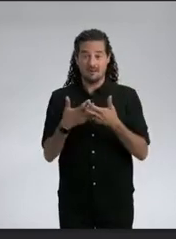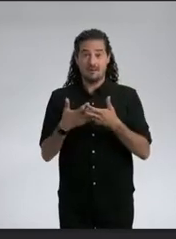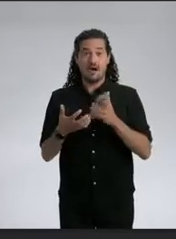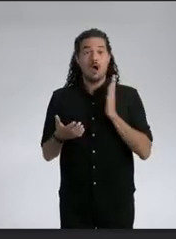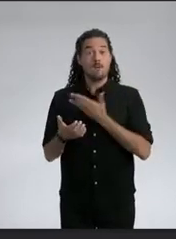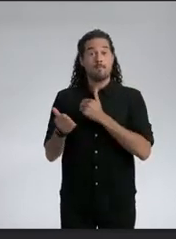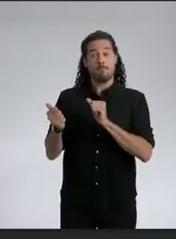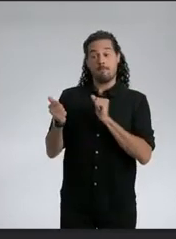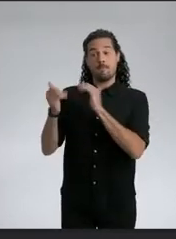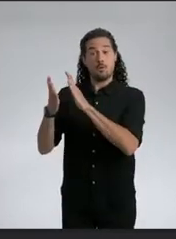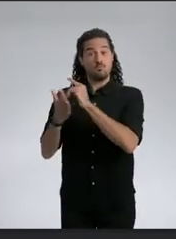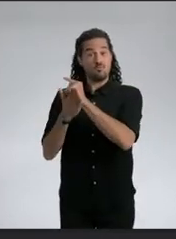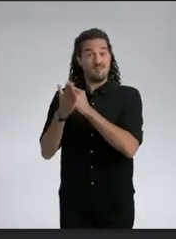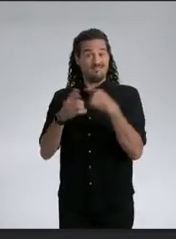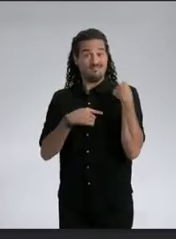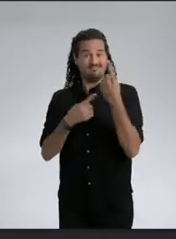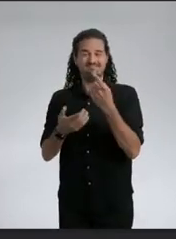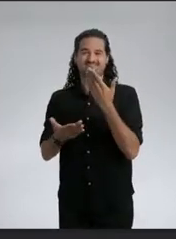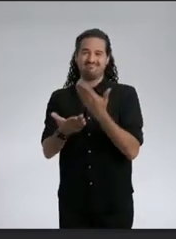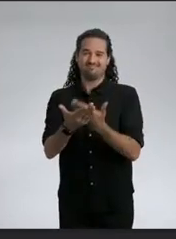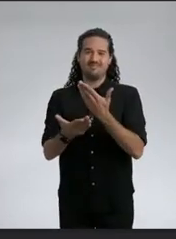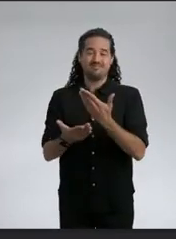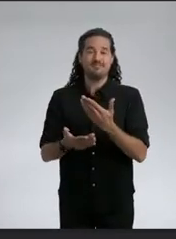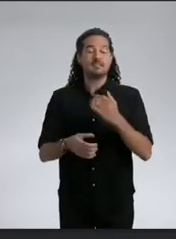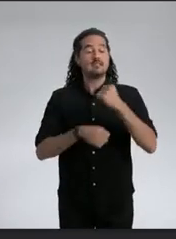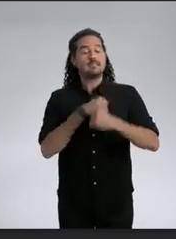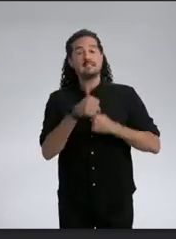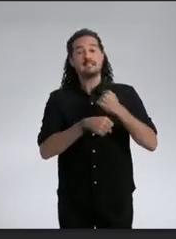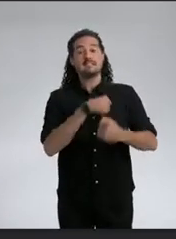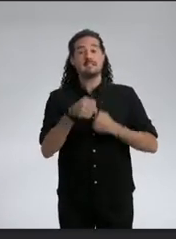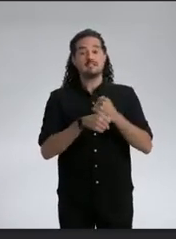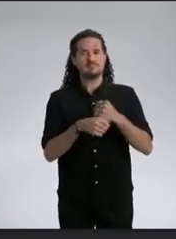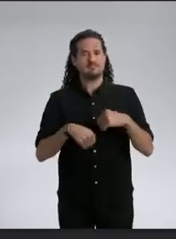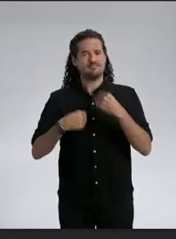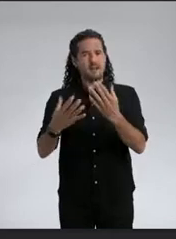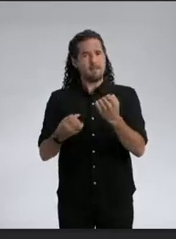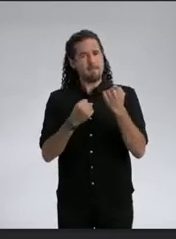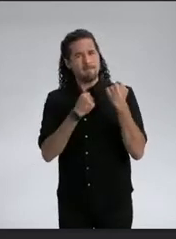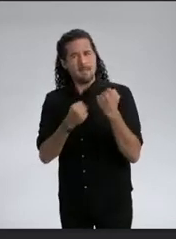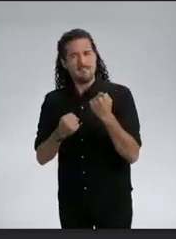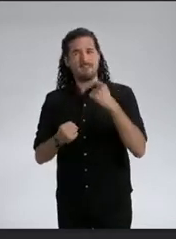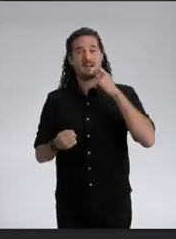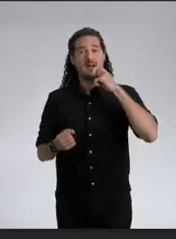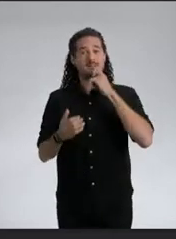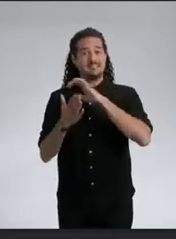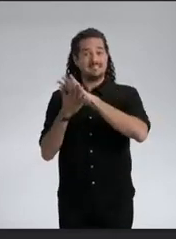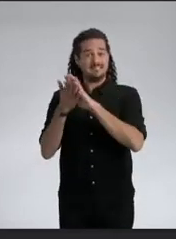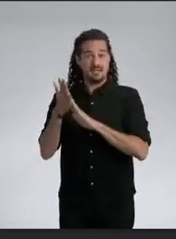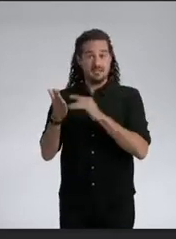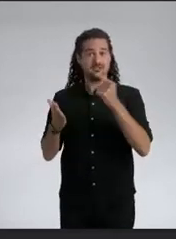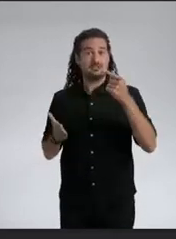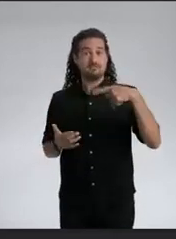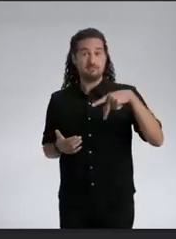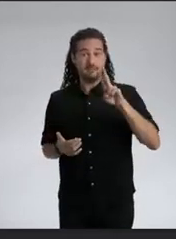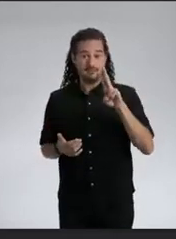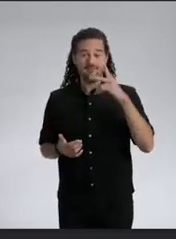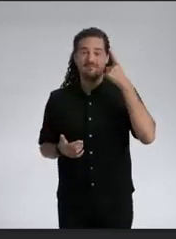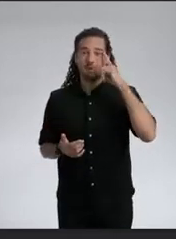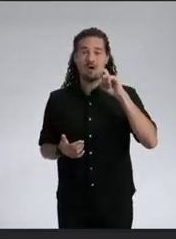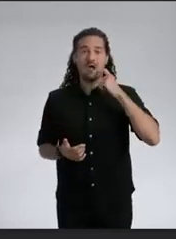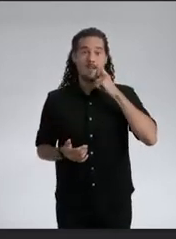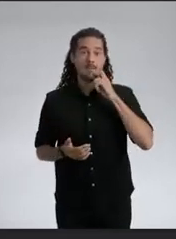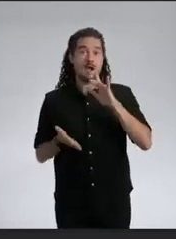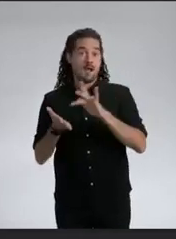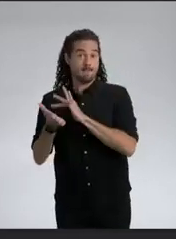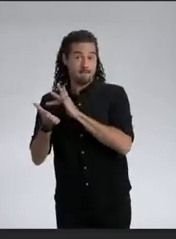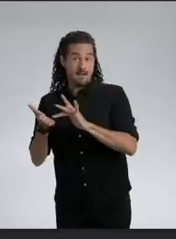ideal. For years, we've delivered powerful Apple-designed GPUs for iPhone and iPad, paired with our Metal graphics